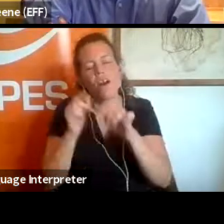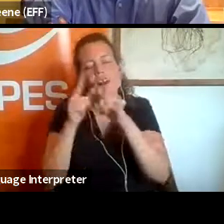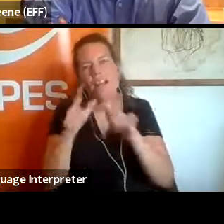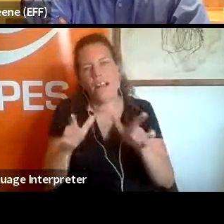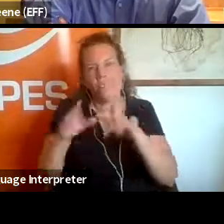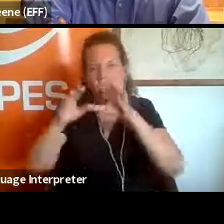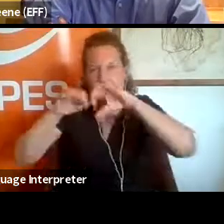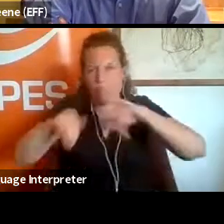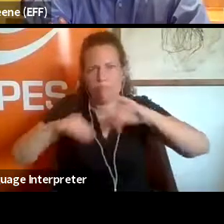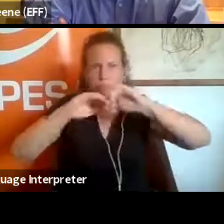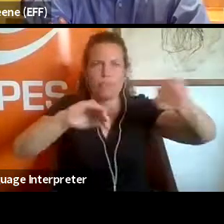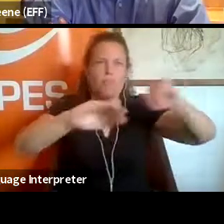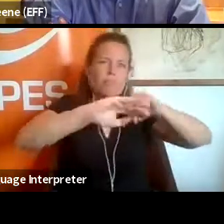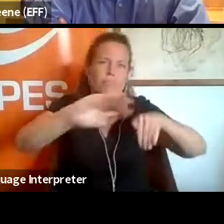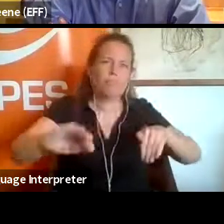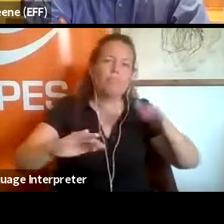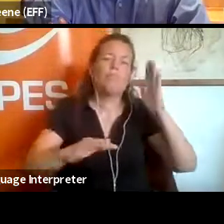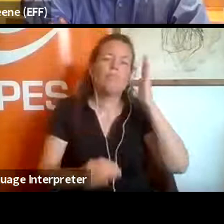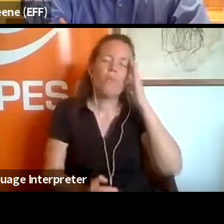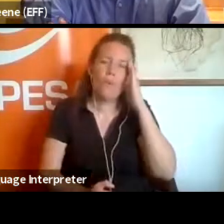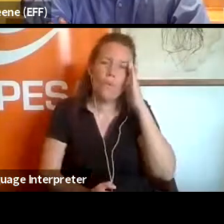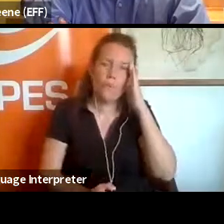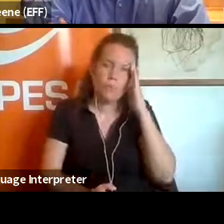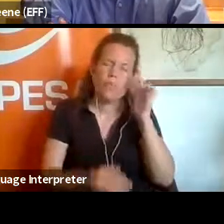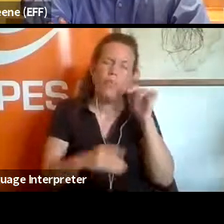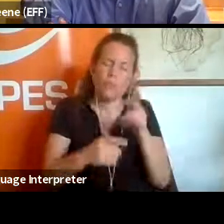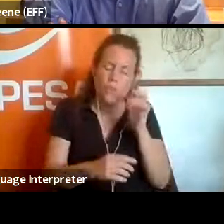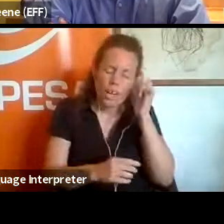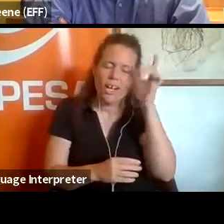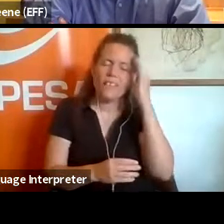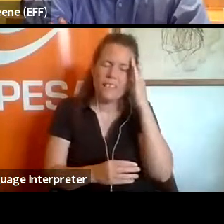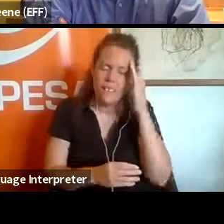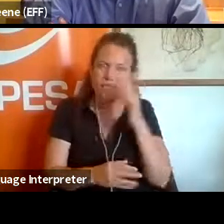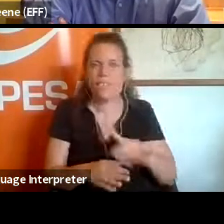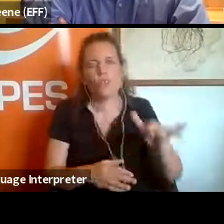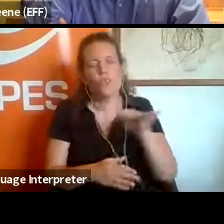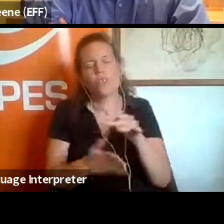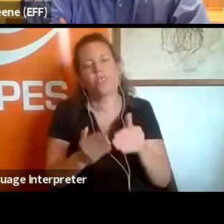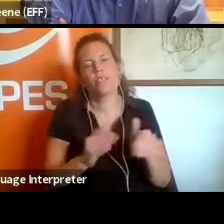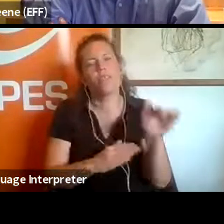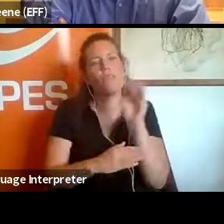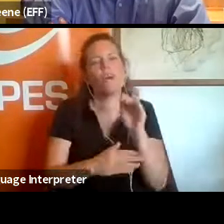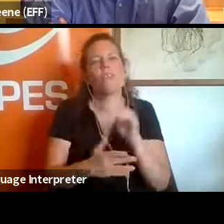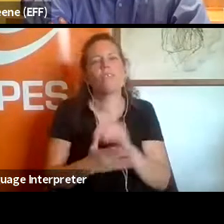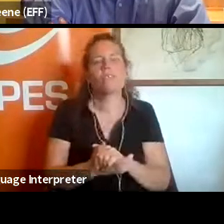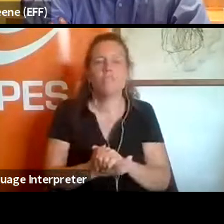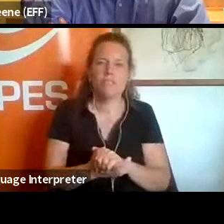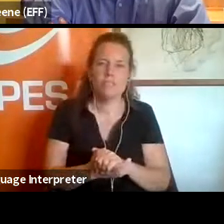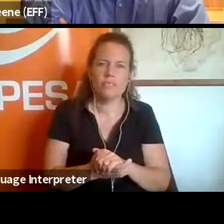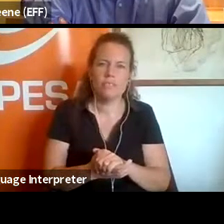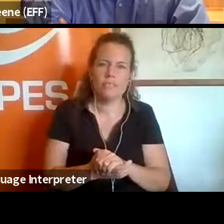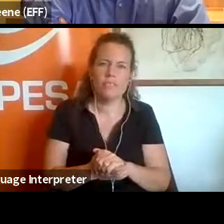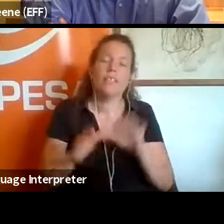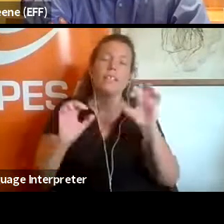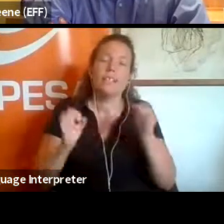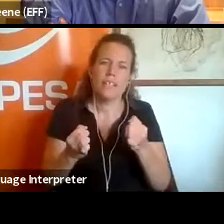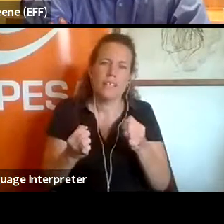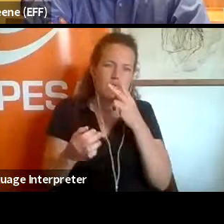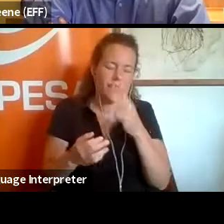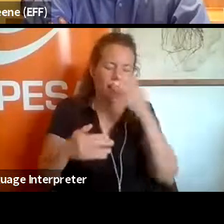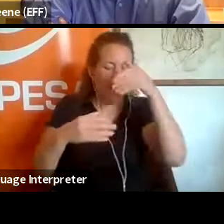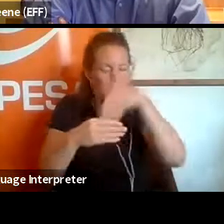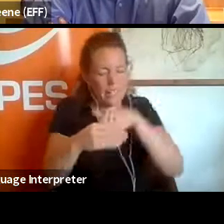to understand this context better and make comparisons, for example, inside a country between different languages, for